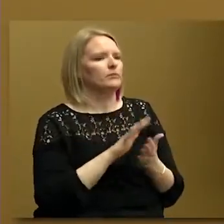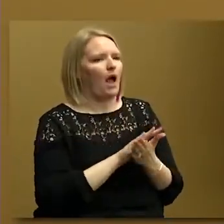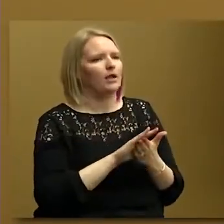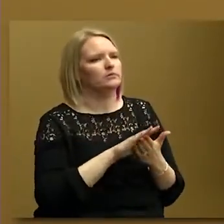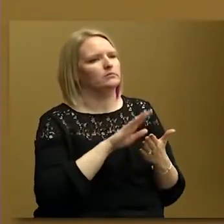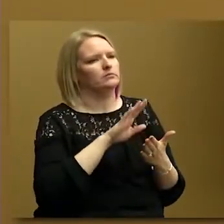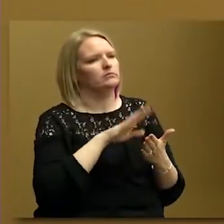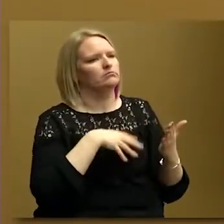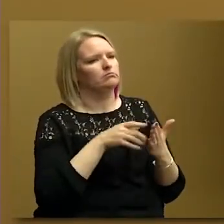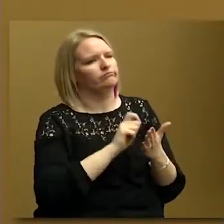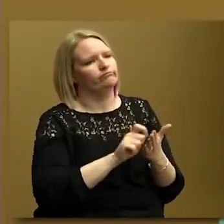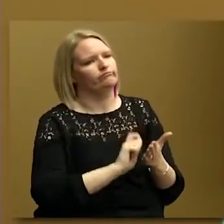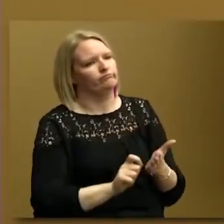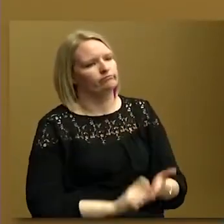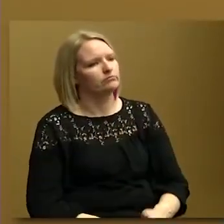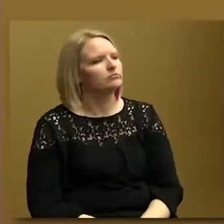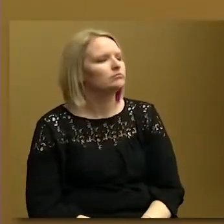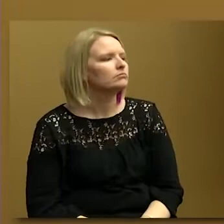too.